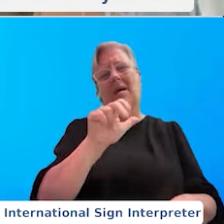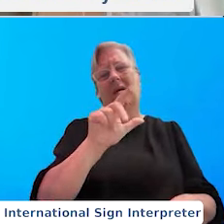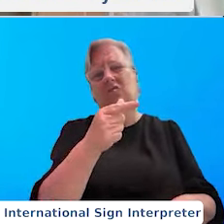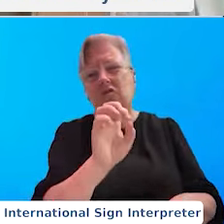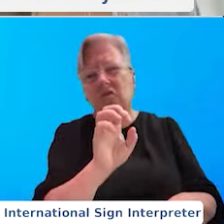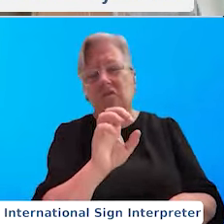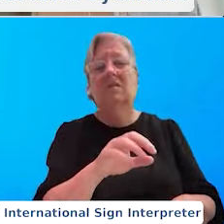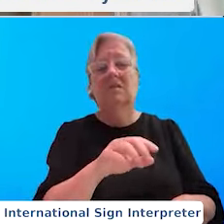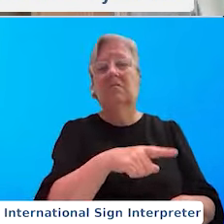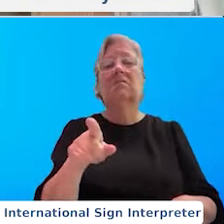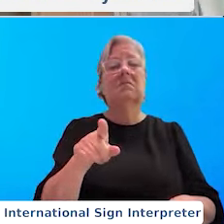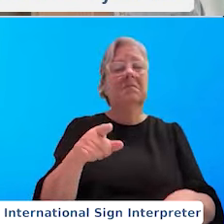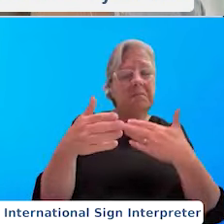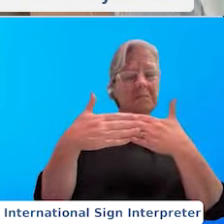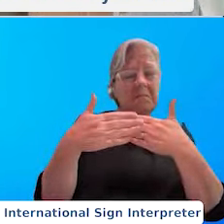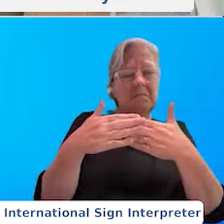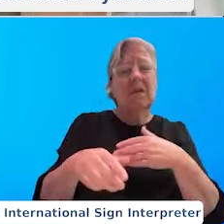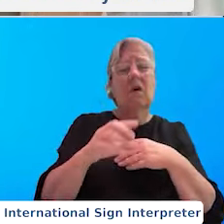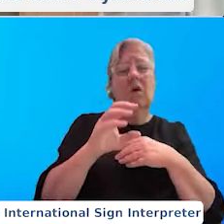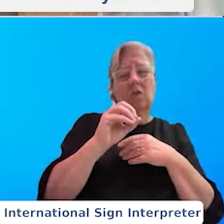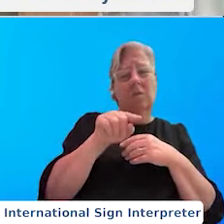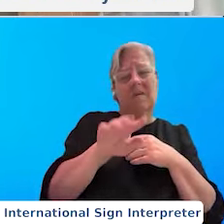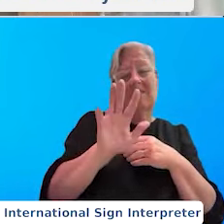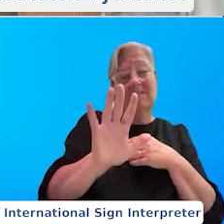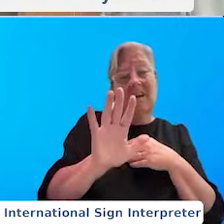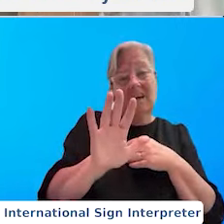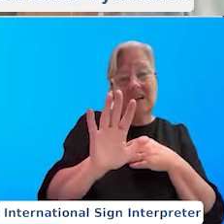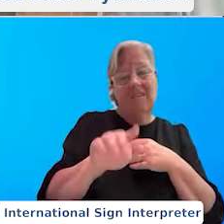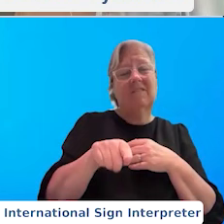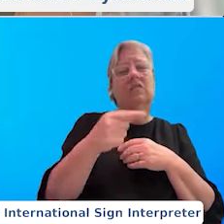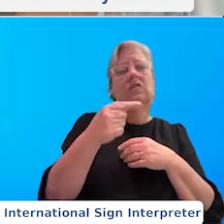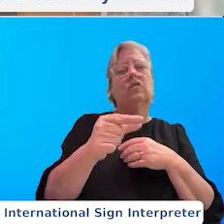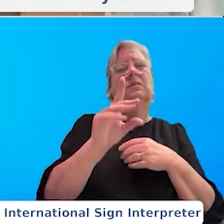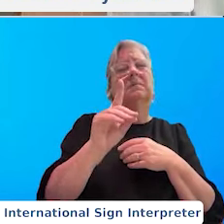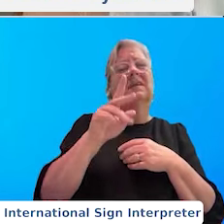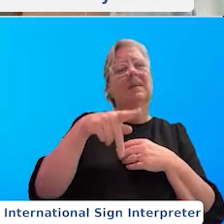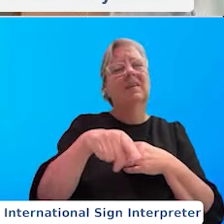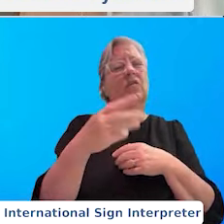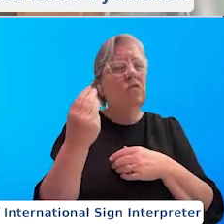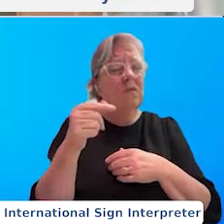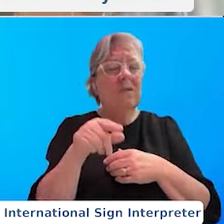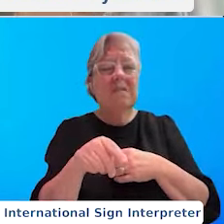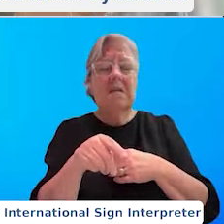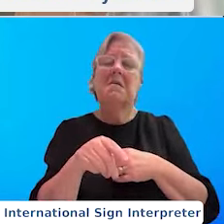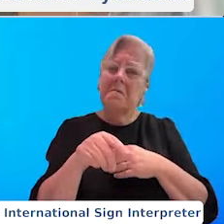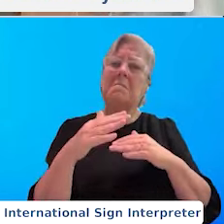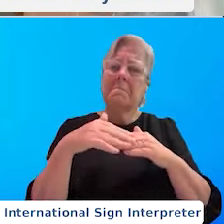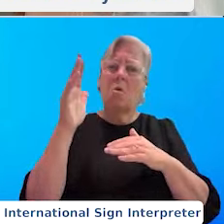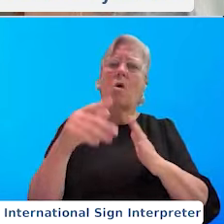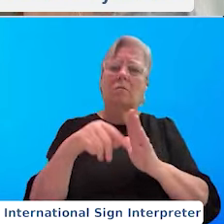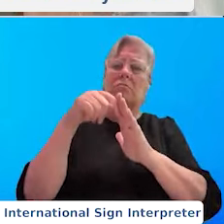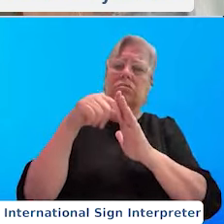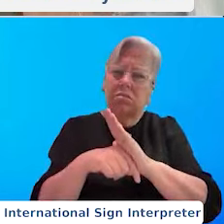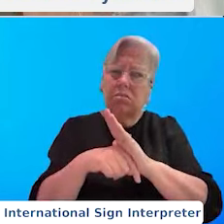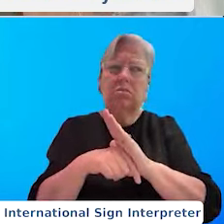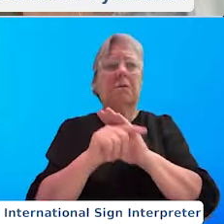see countries that are starting to implement a kind of basic package of interventions. So this kind of integrated package we're talking